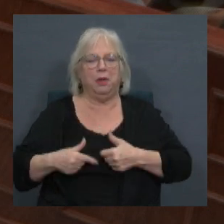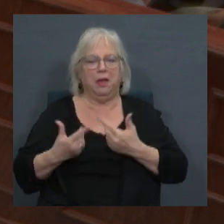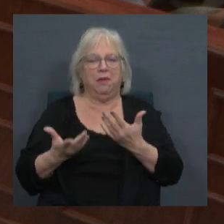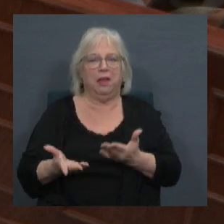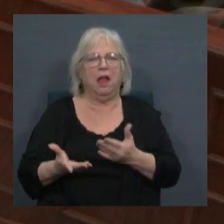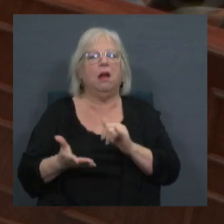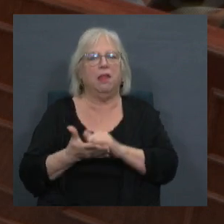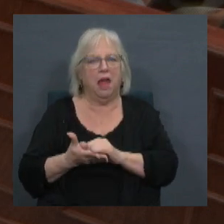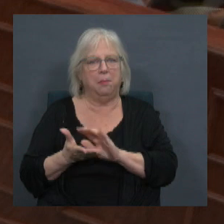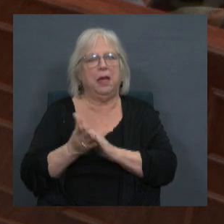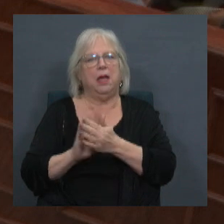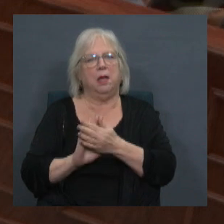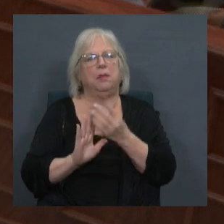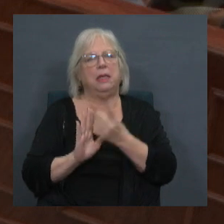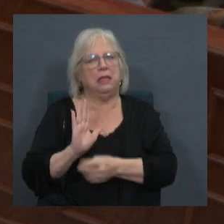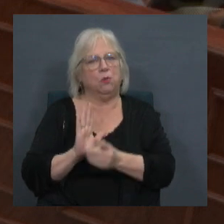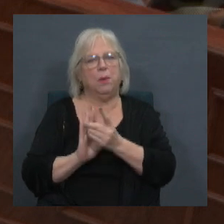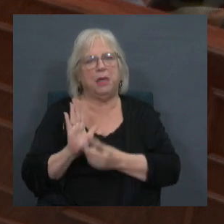discrimination.